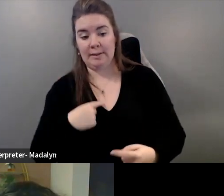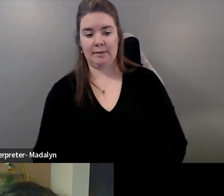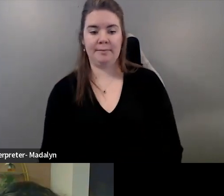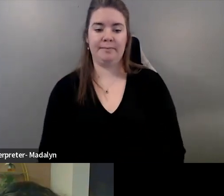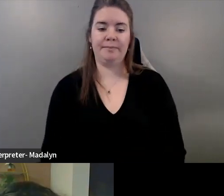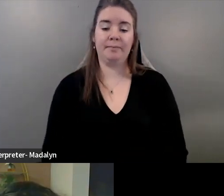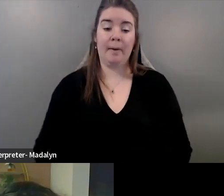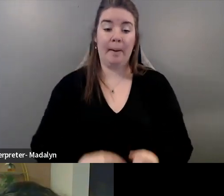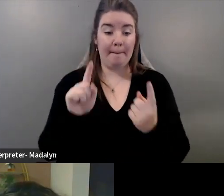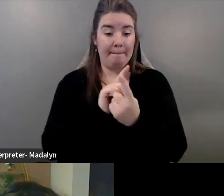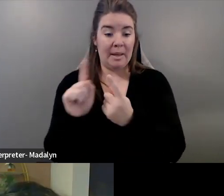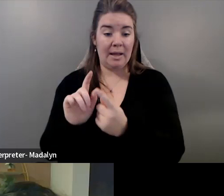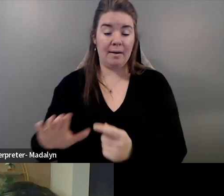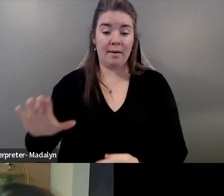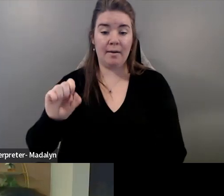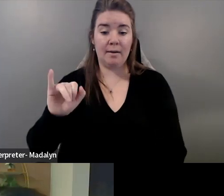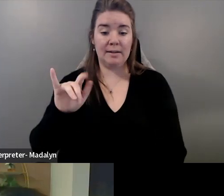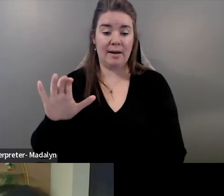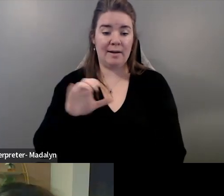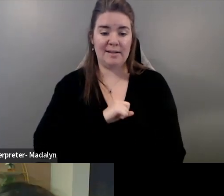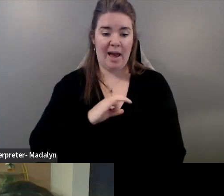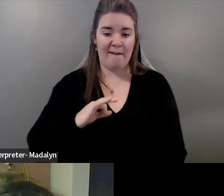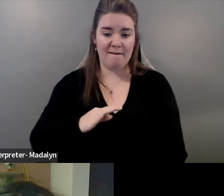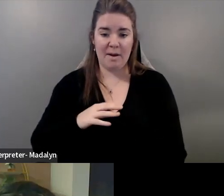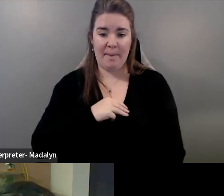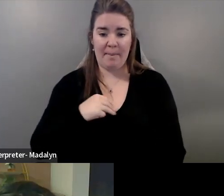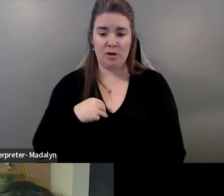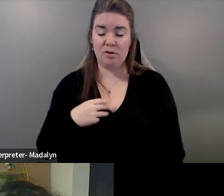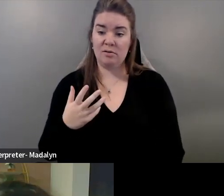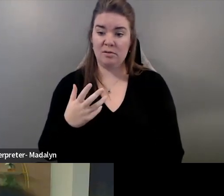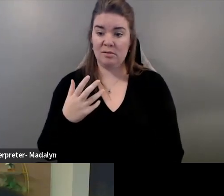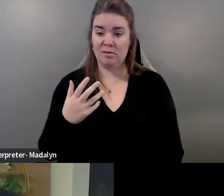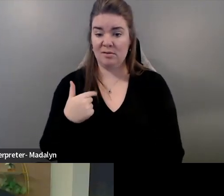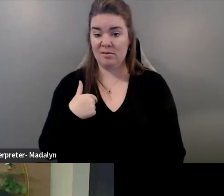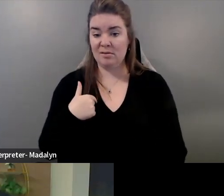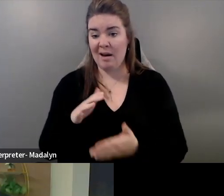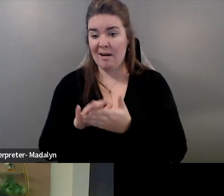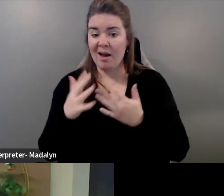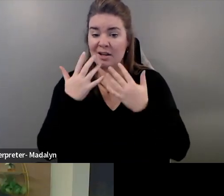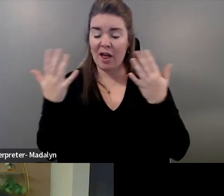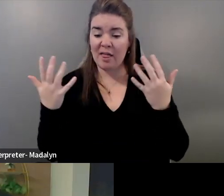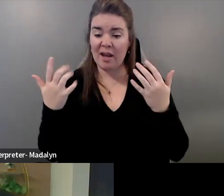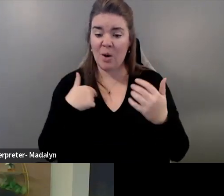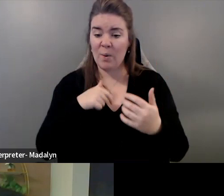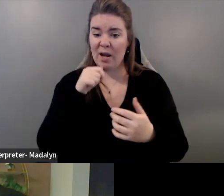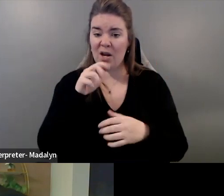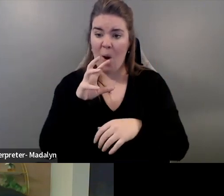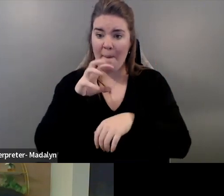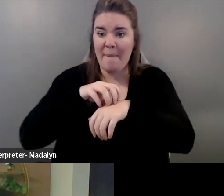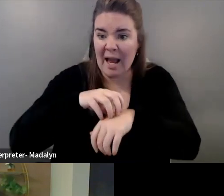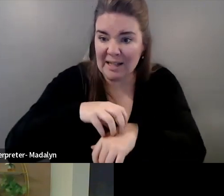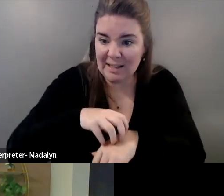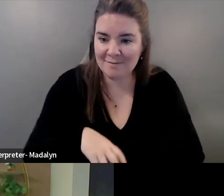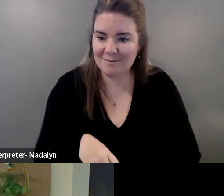staff. We're all pretty nice people. We don't bite. Give me a holler. Give Dr. Anderson a holler. Say, hey, what's